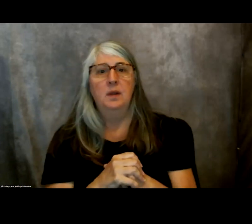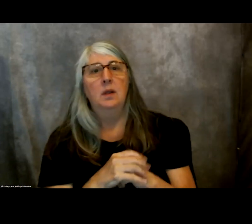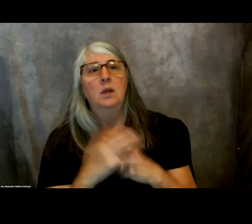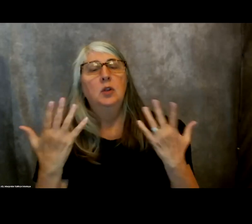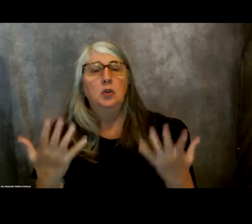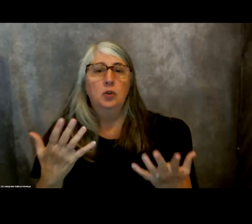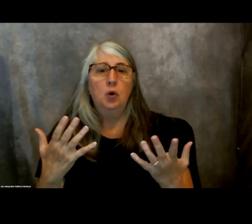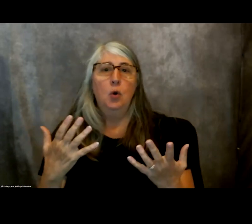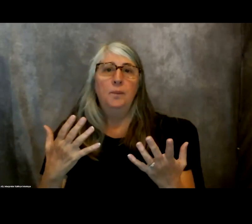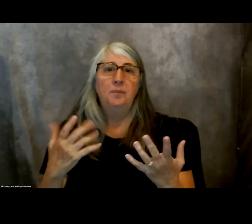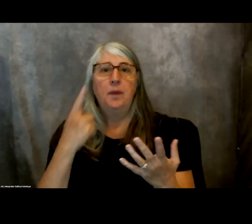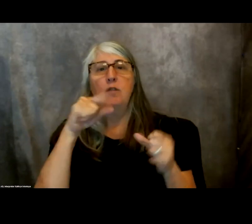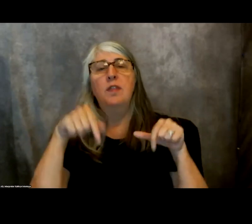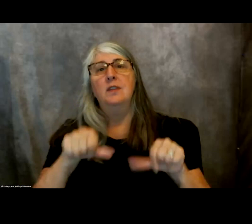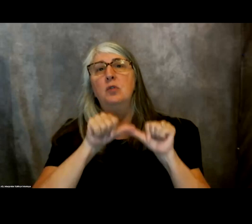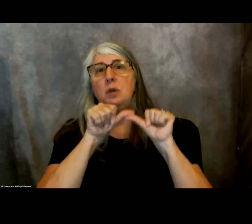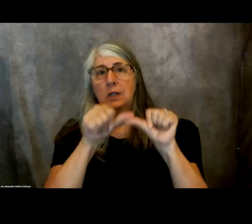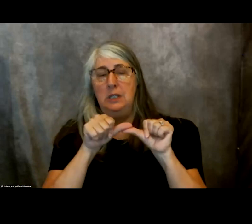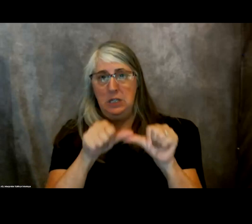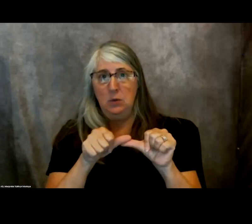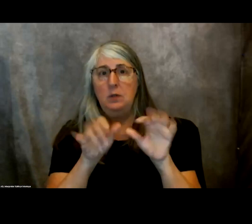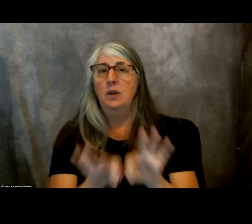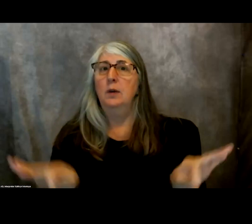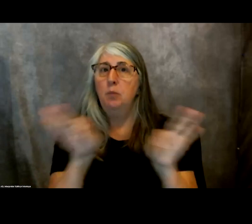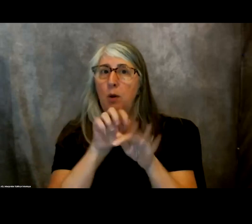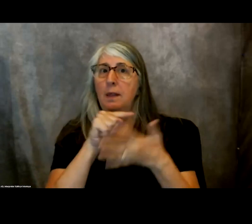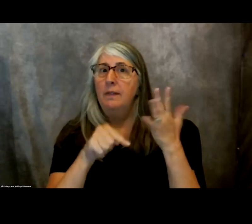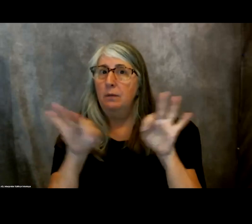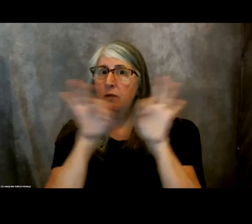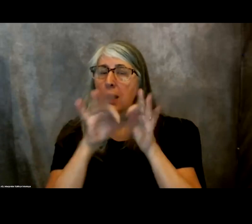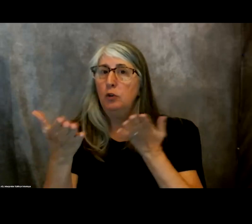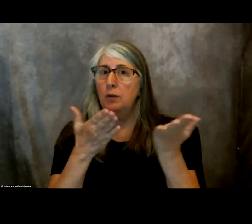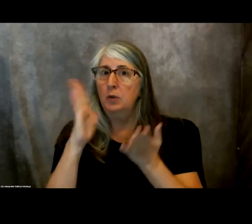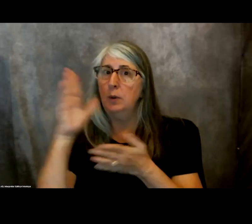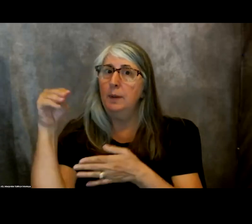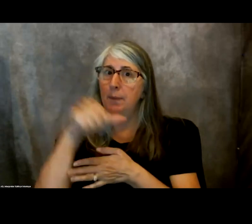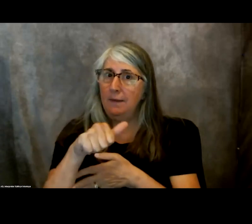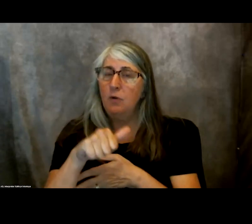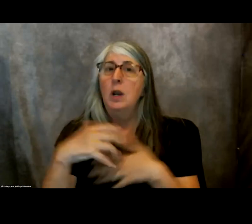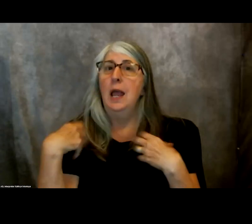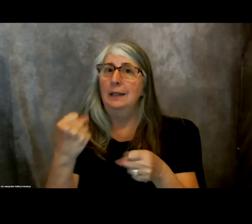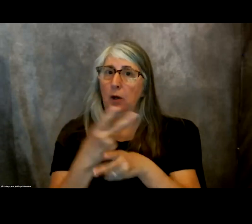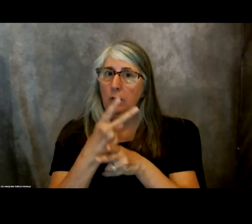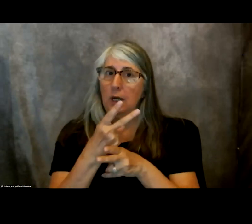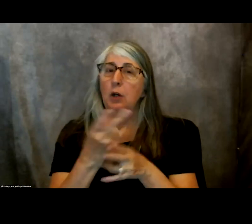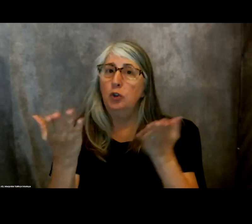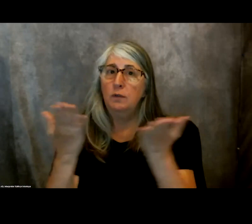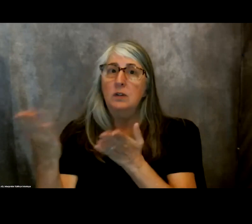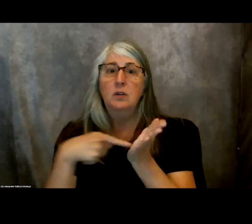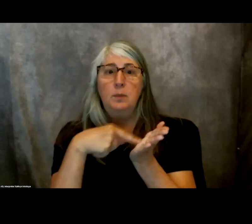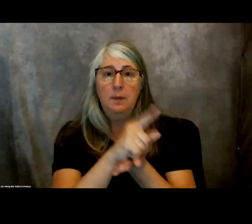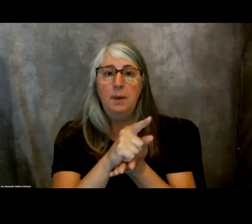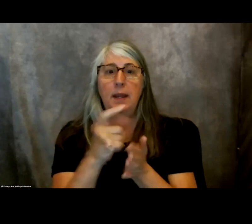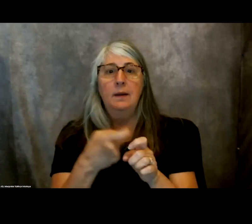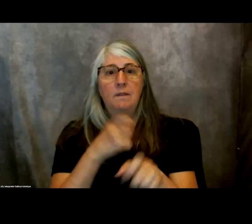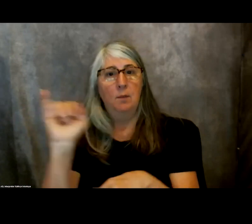care requires that these vital services be paid for as healthcare services adequately reimbursed by all insurers.